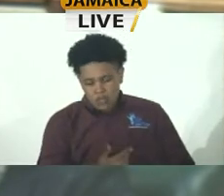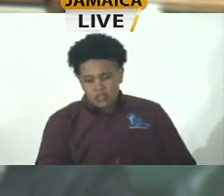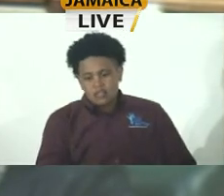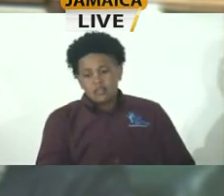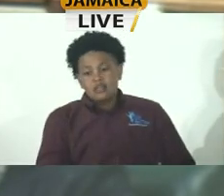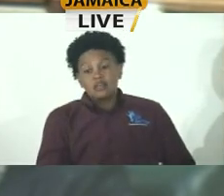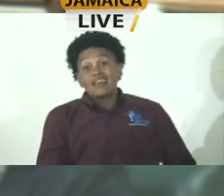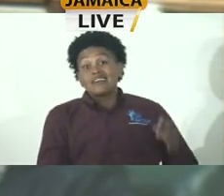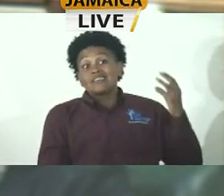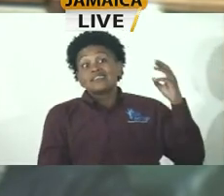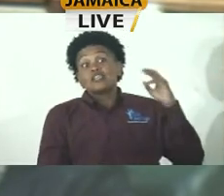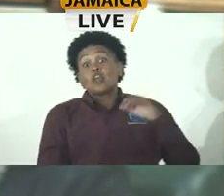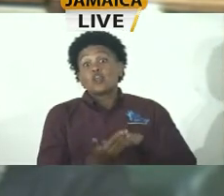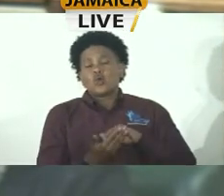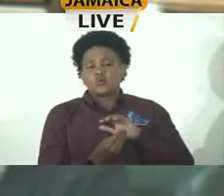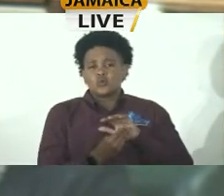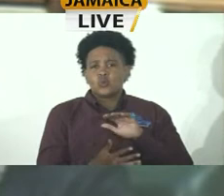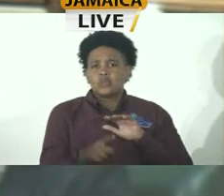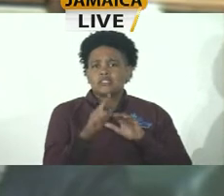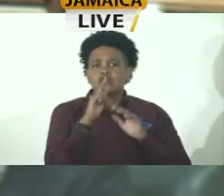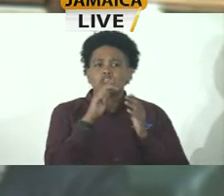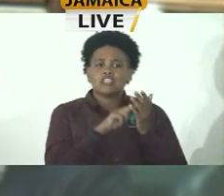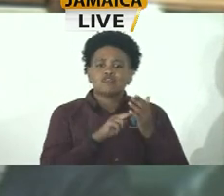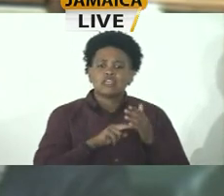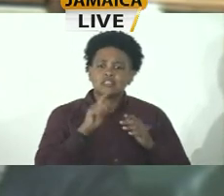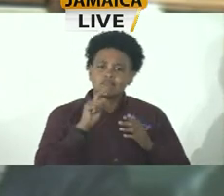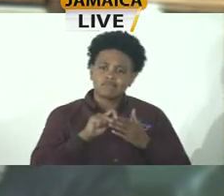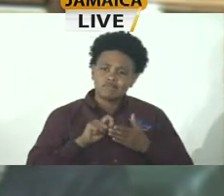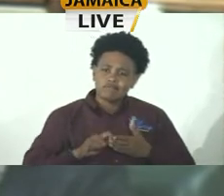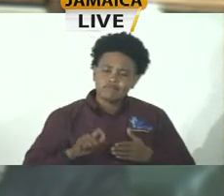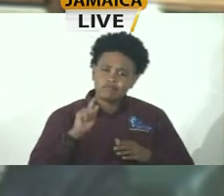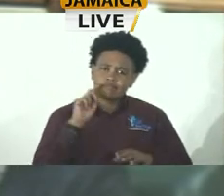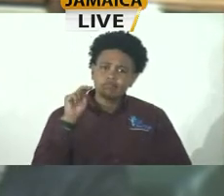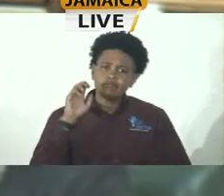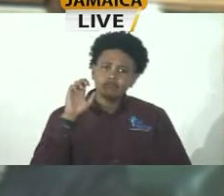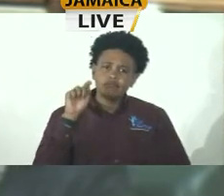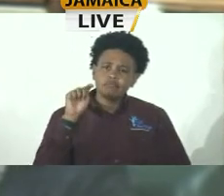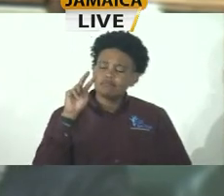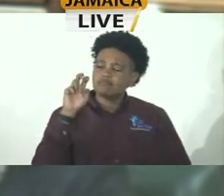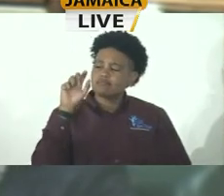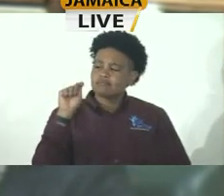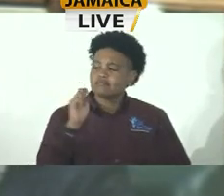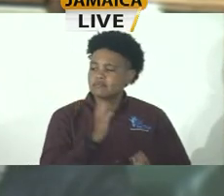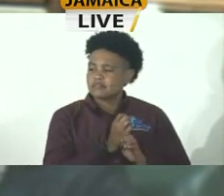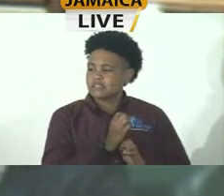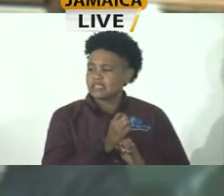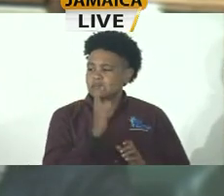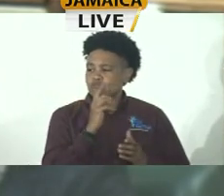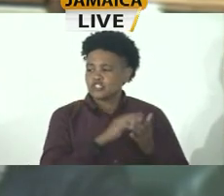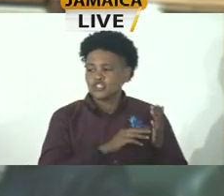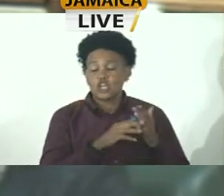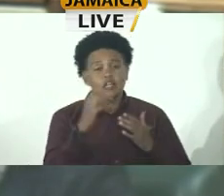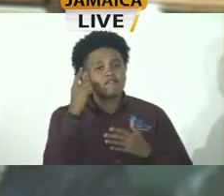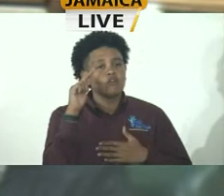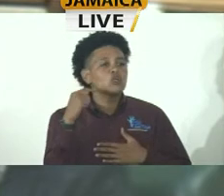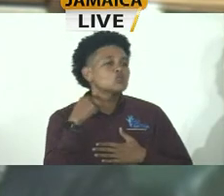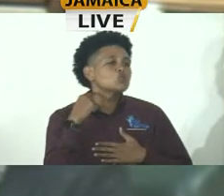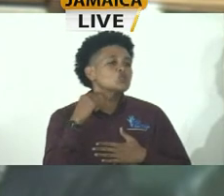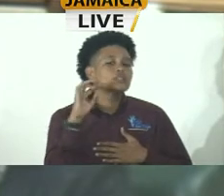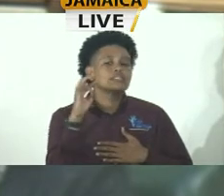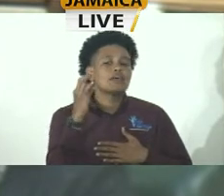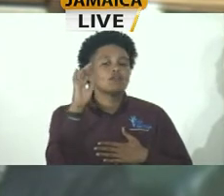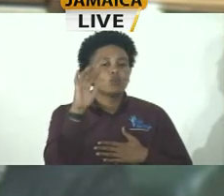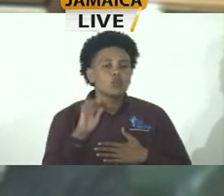and 16 000 students are registered to sit the nct vet exams scheduled for june 7 to